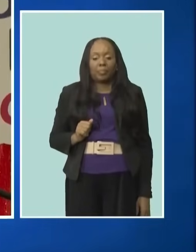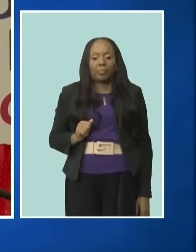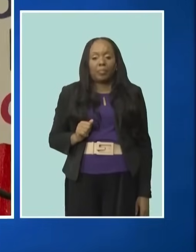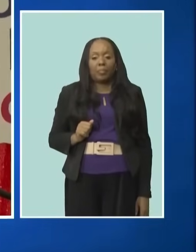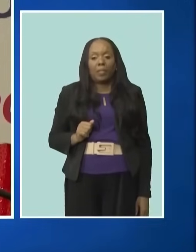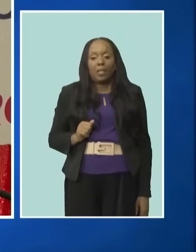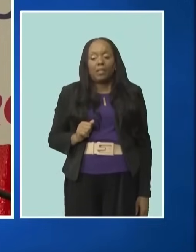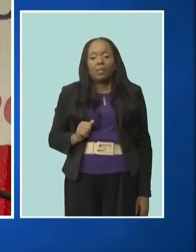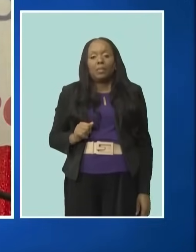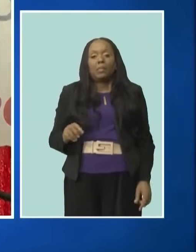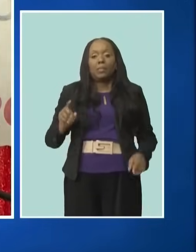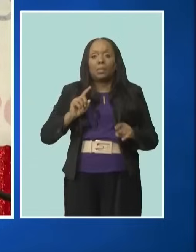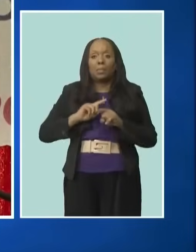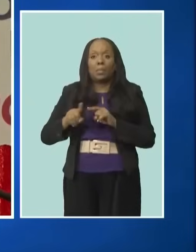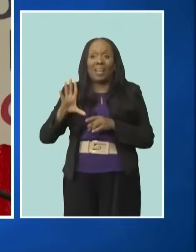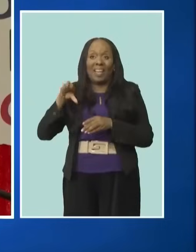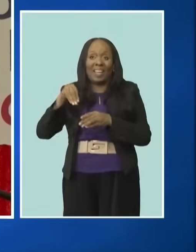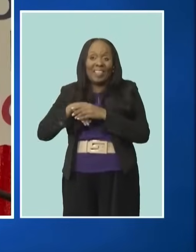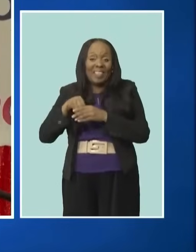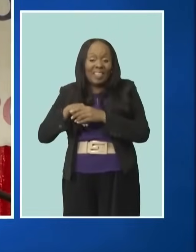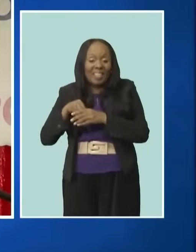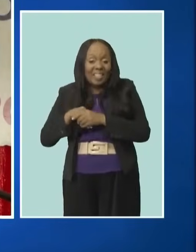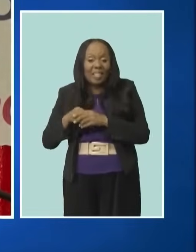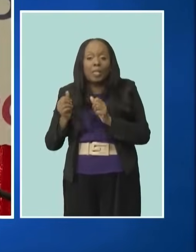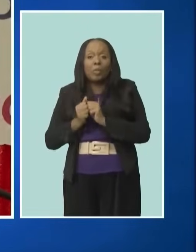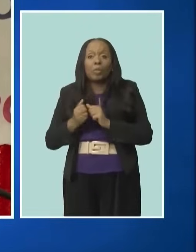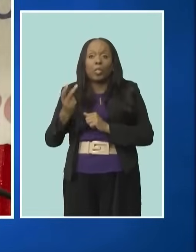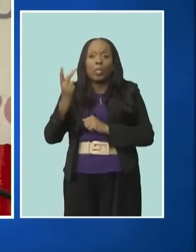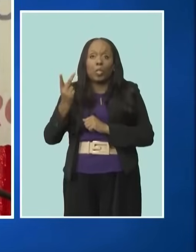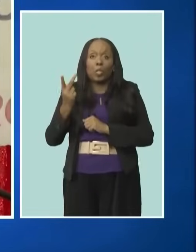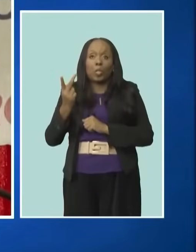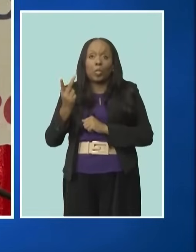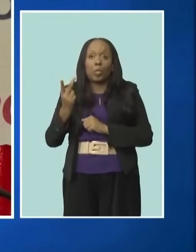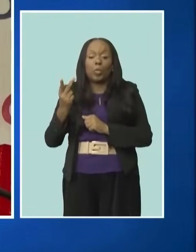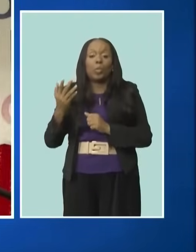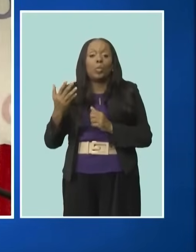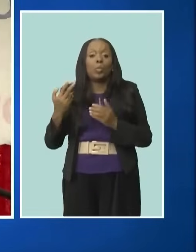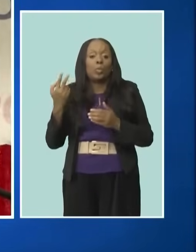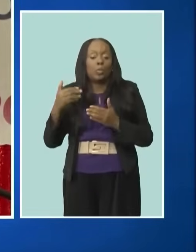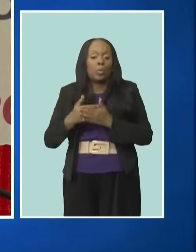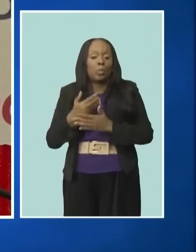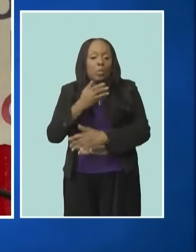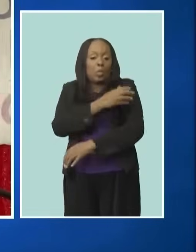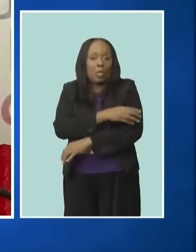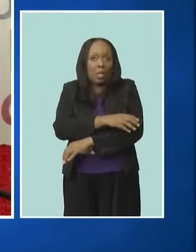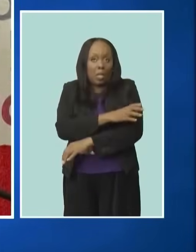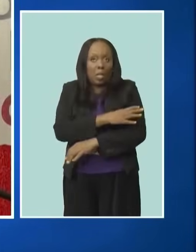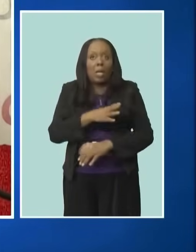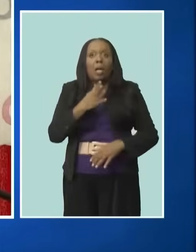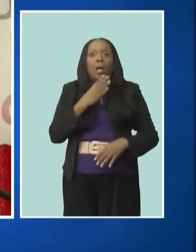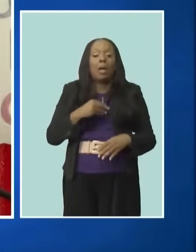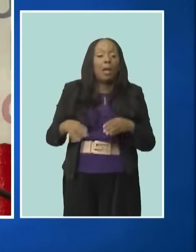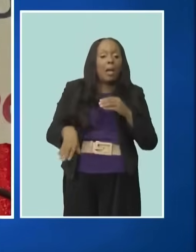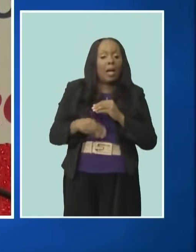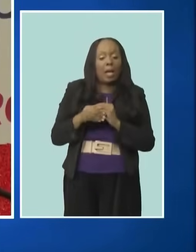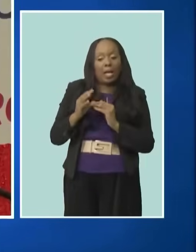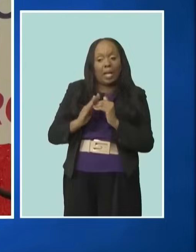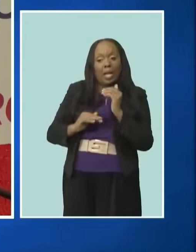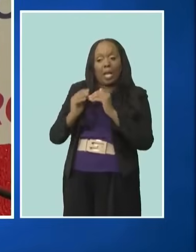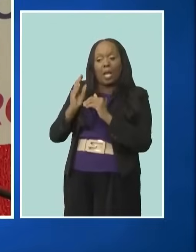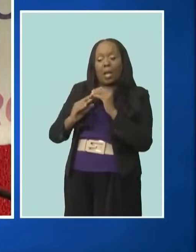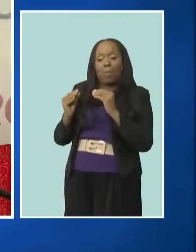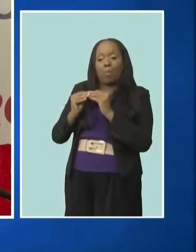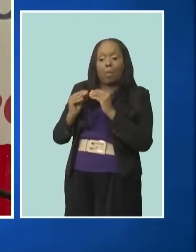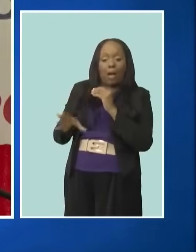combined investment with the construction of 2 new polyclinics and the significant expansion of the Queen Elizabeth Hospital, plus